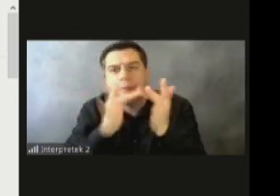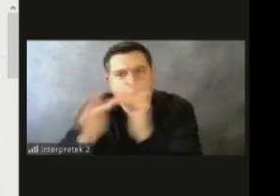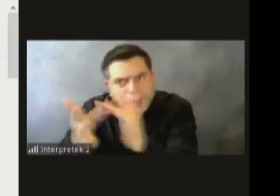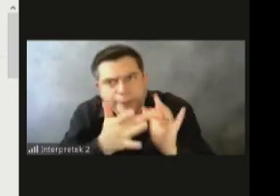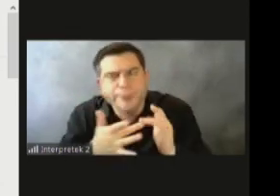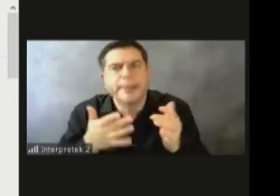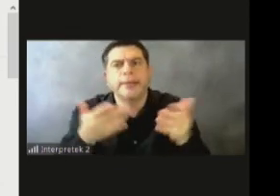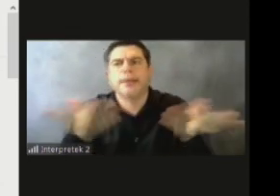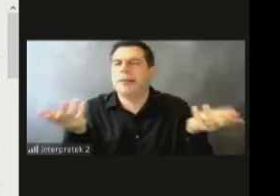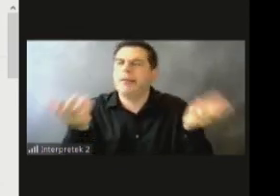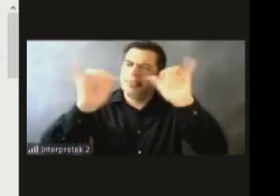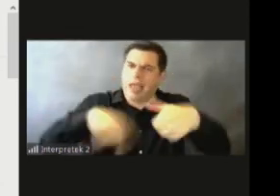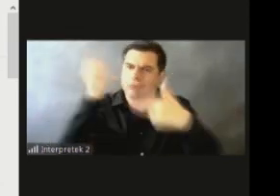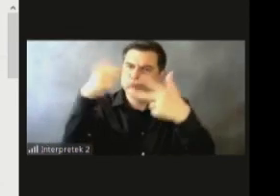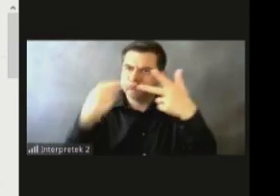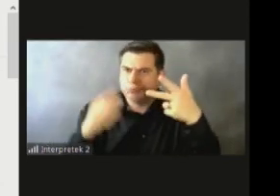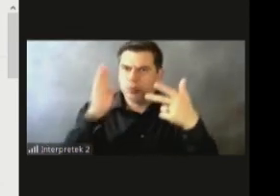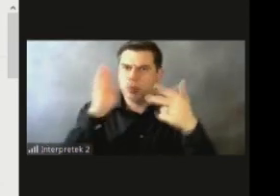5-year period.